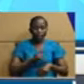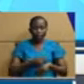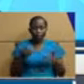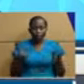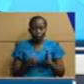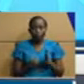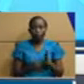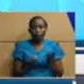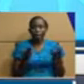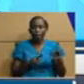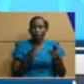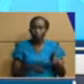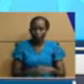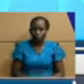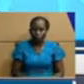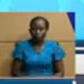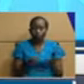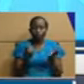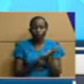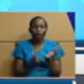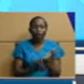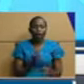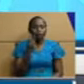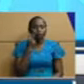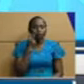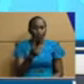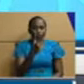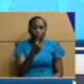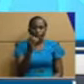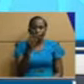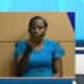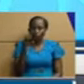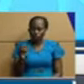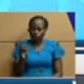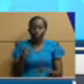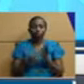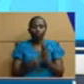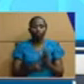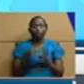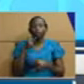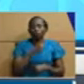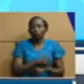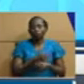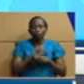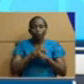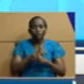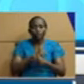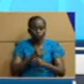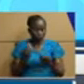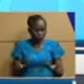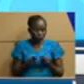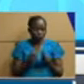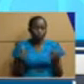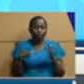beyond. Uganda's Vision 2040 underscores the importance of social protection to address risks